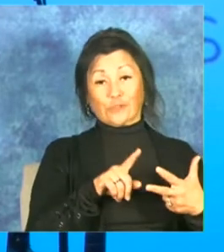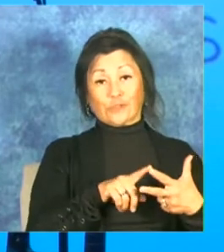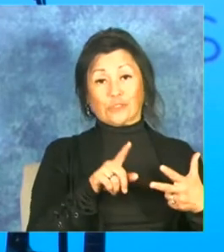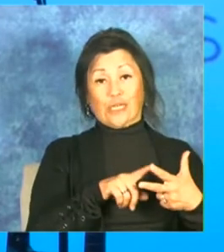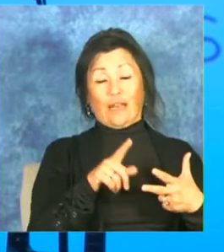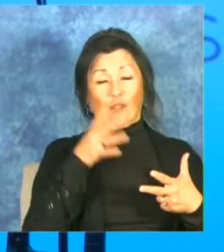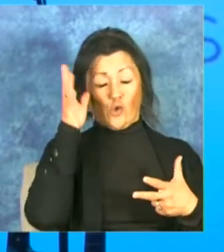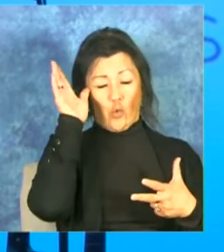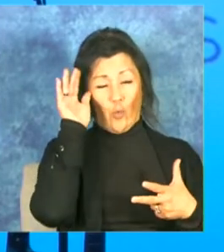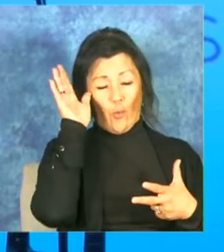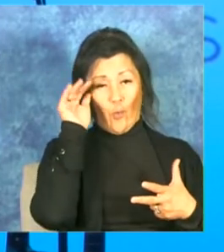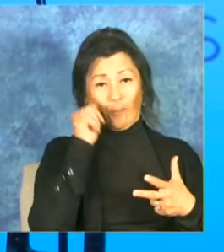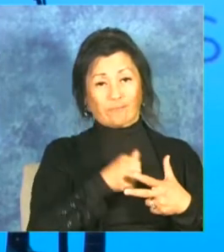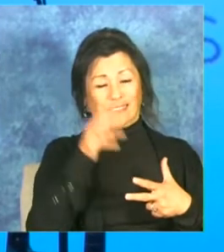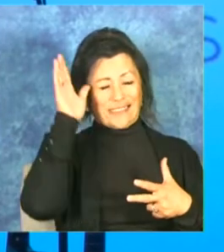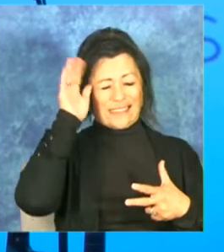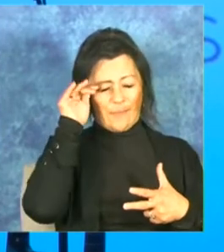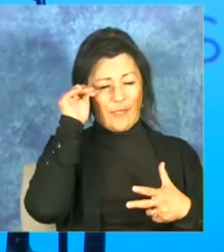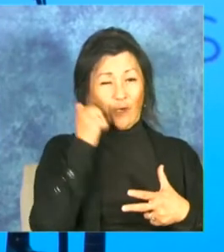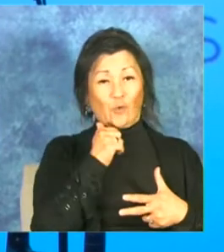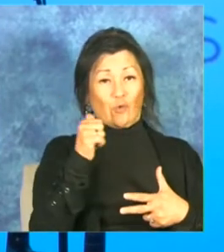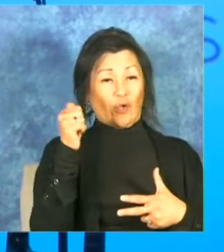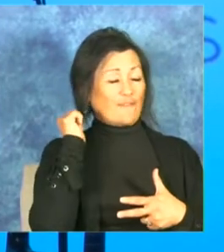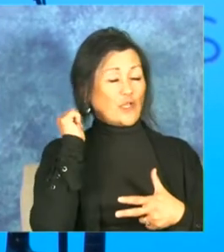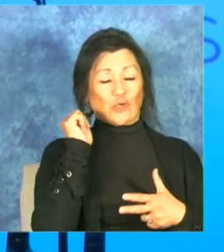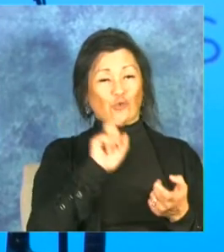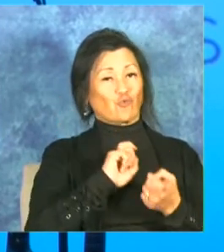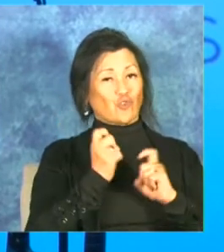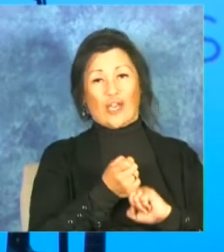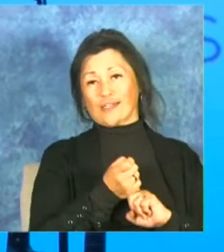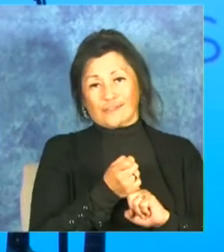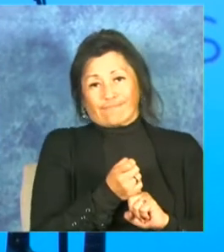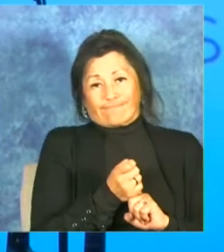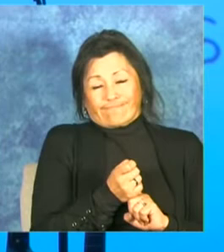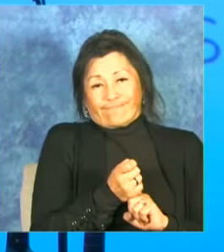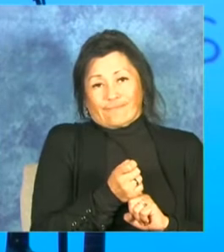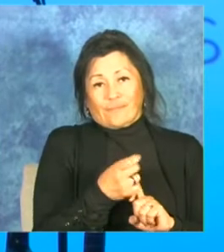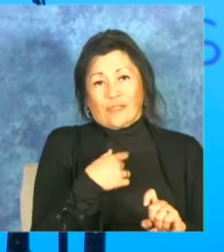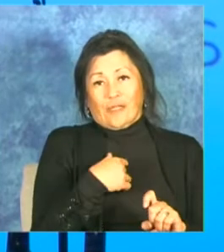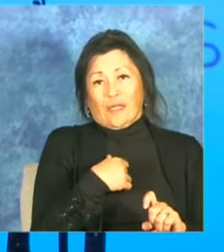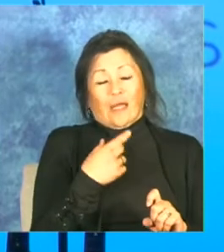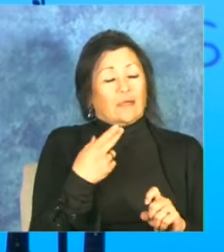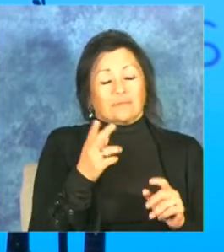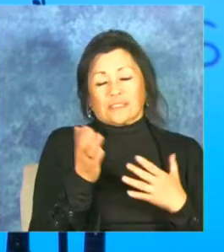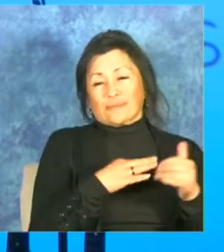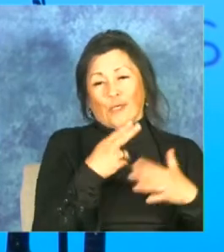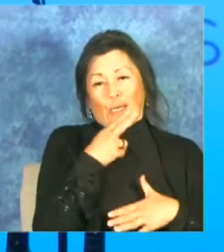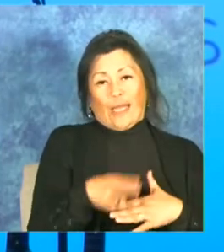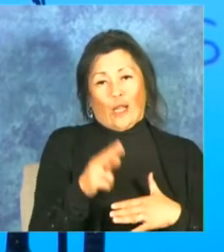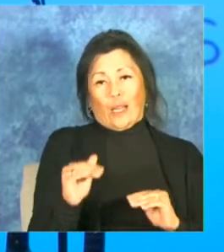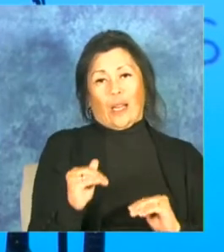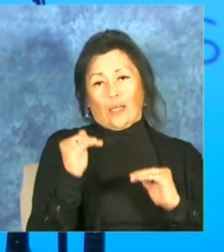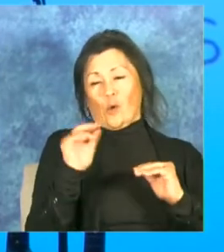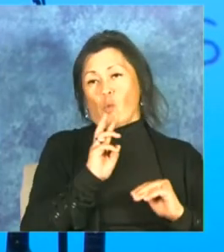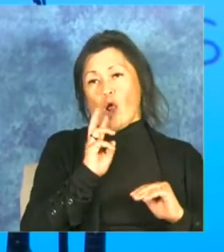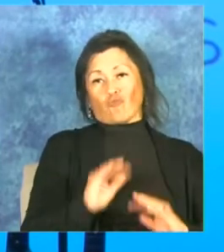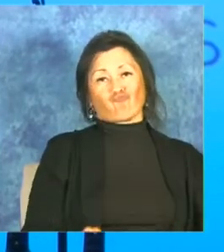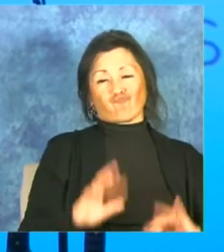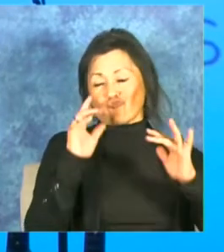is stubbornness. They're just not going to change, as we say in the hills, come hell or high water, they ain't